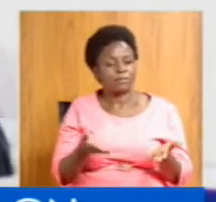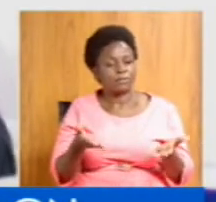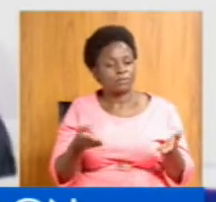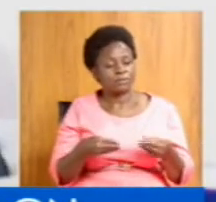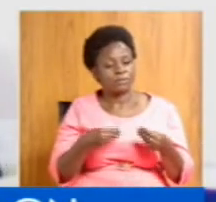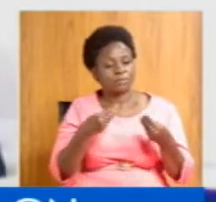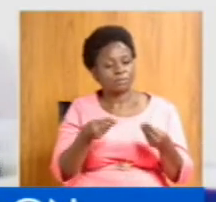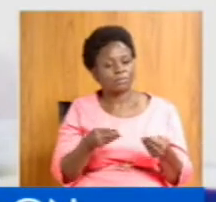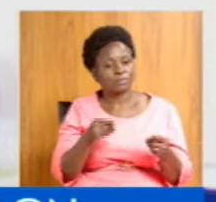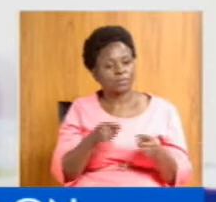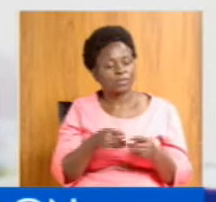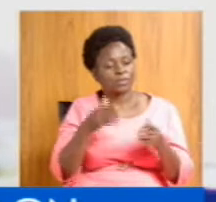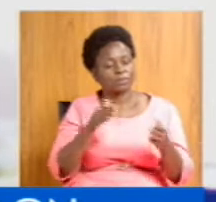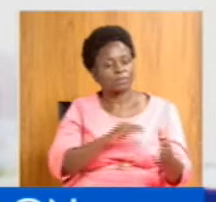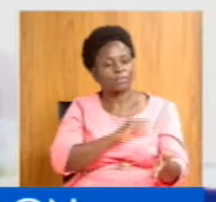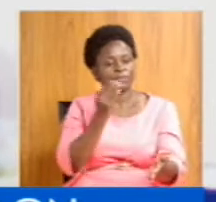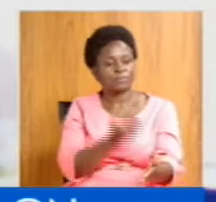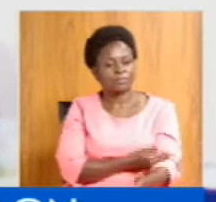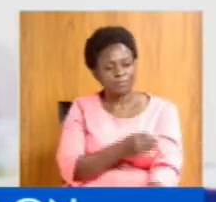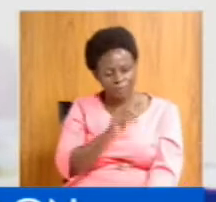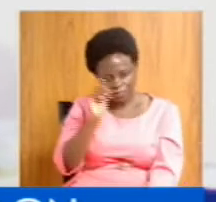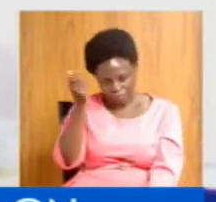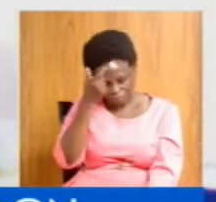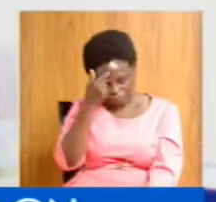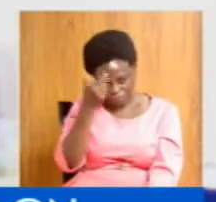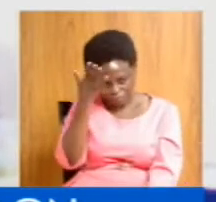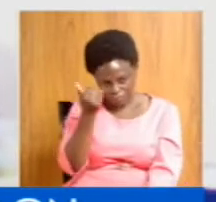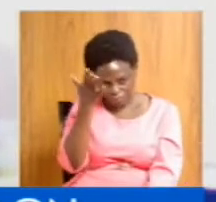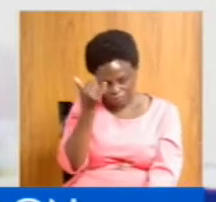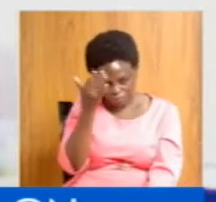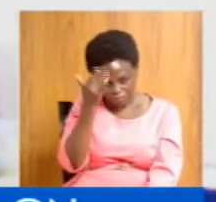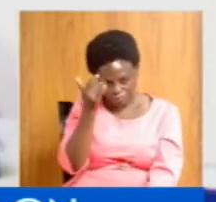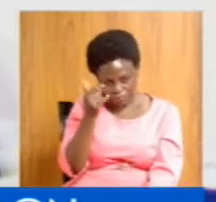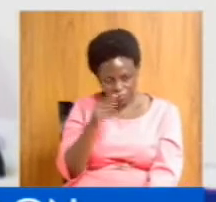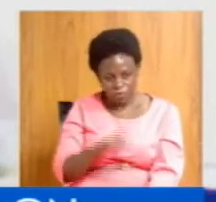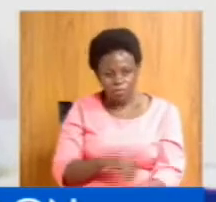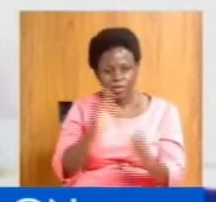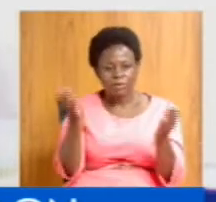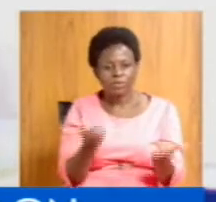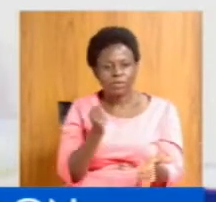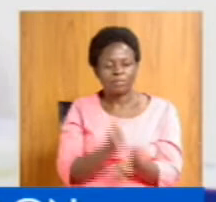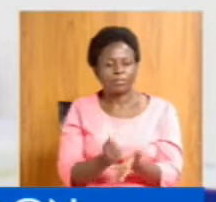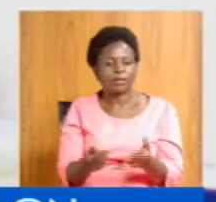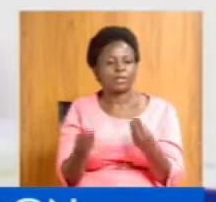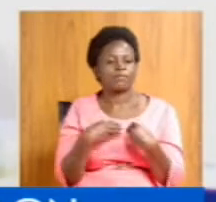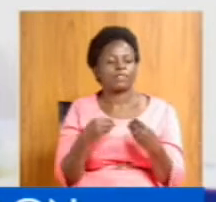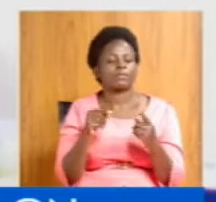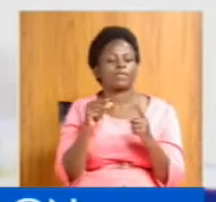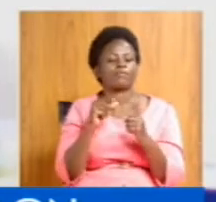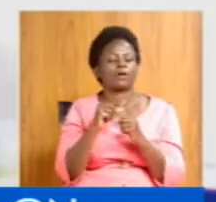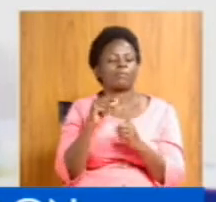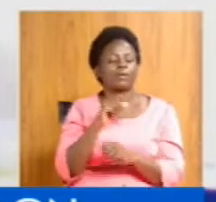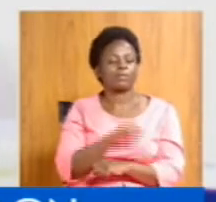given too much powers to government why is it that when World Bank gives us money for our primary